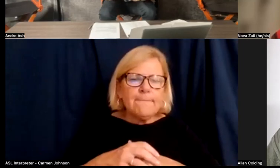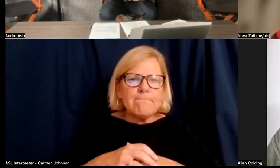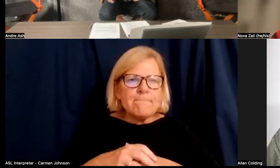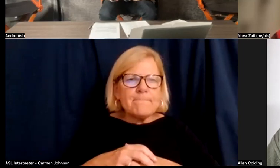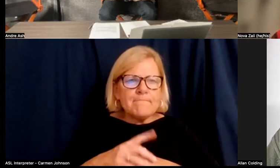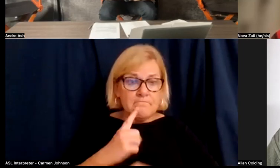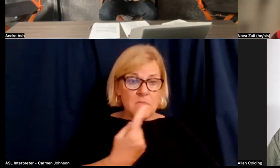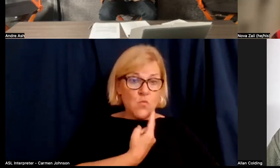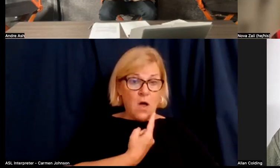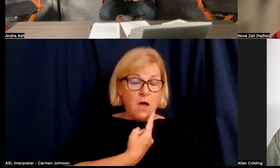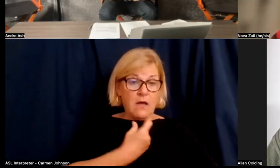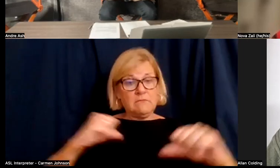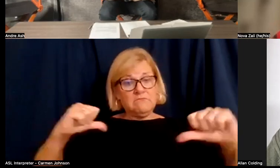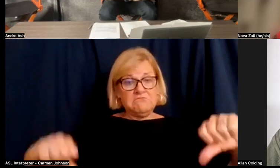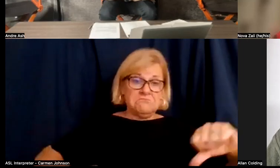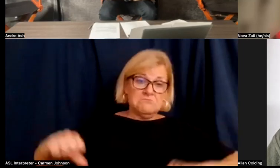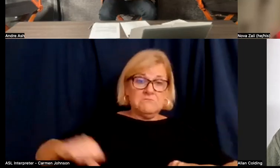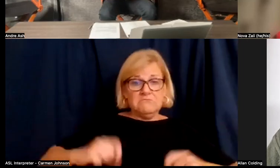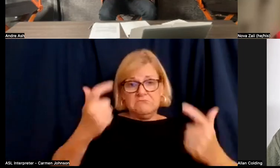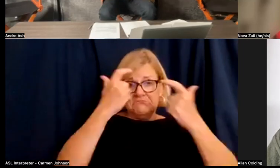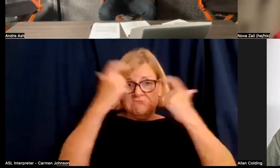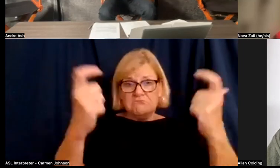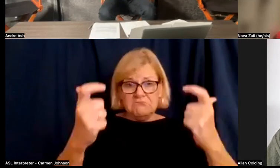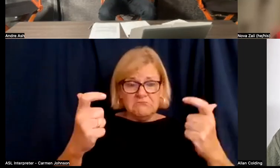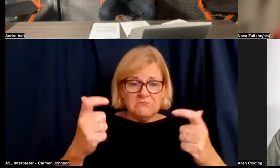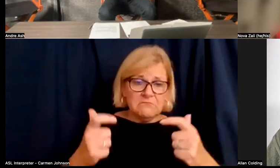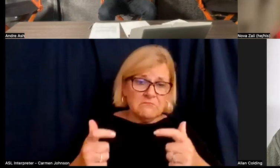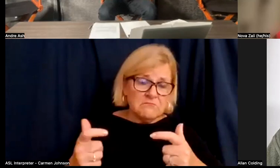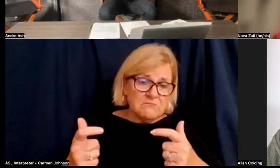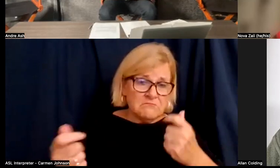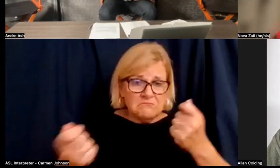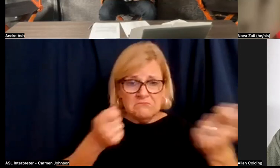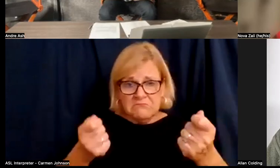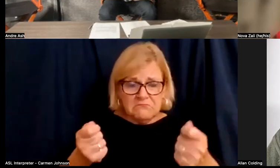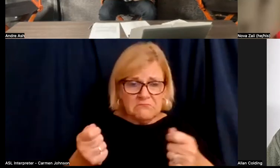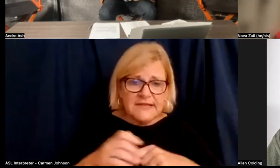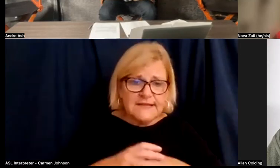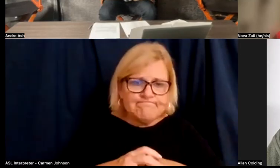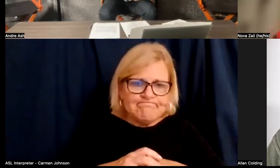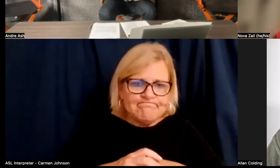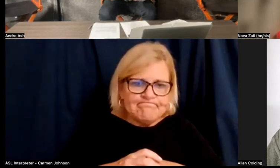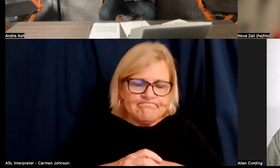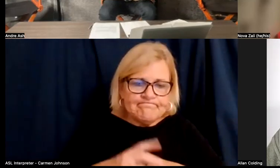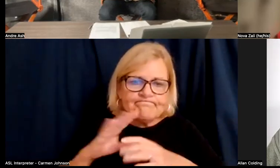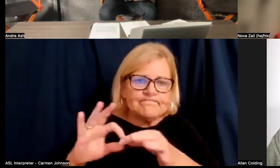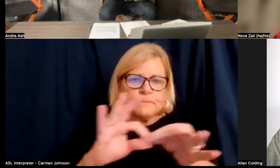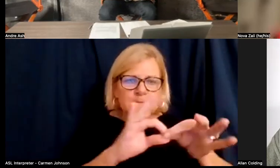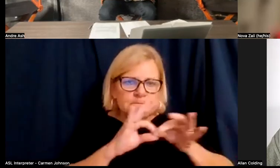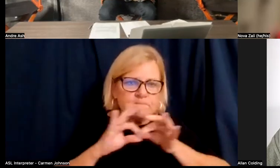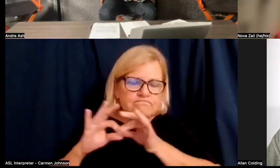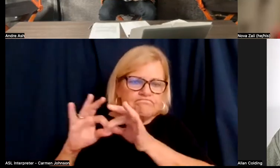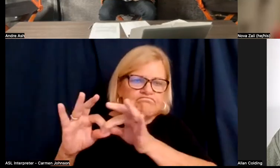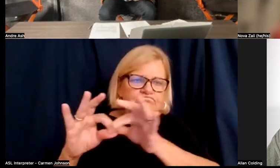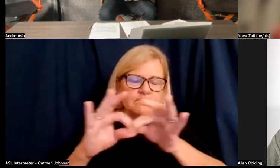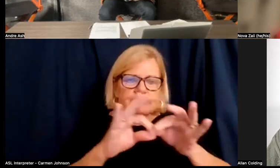no one person that is pulling the strings, if you will. It's a cohesive effort that comes